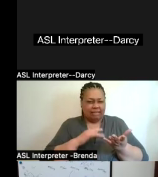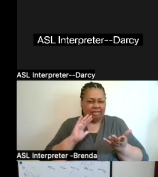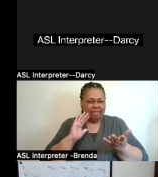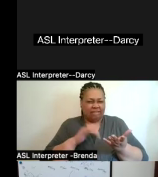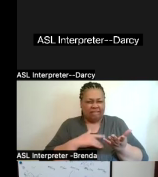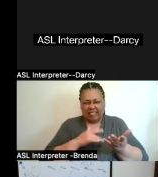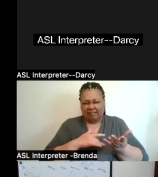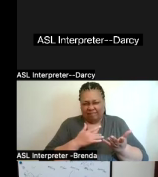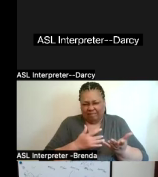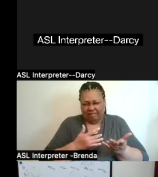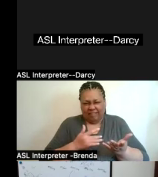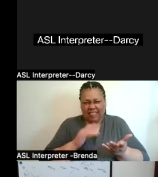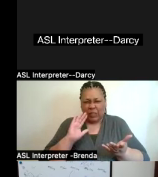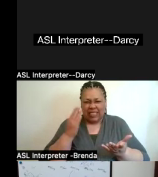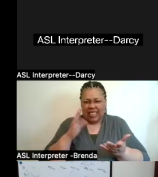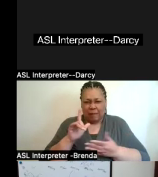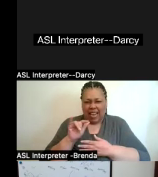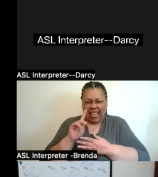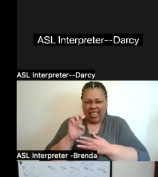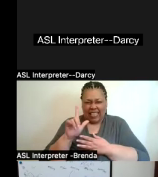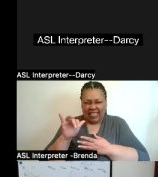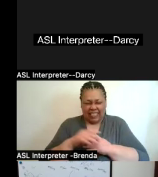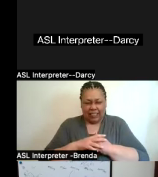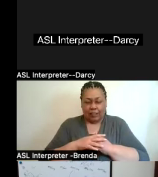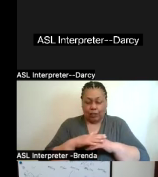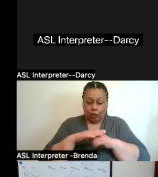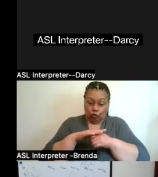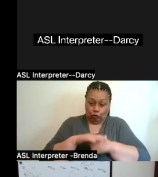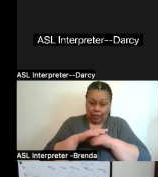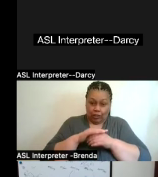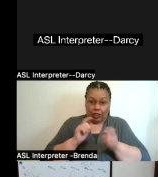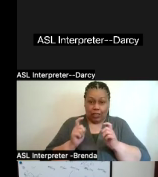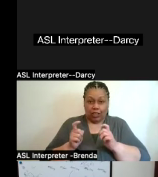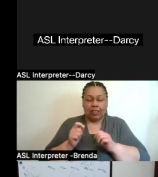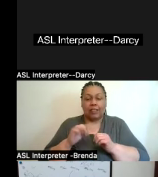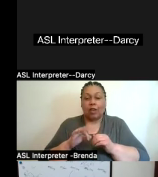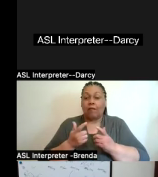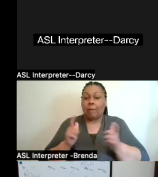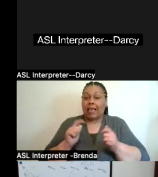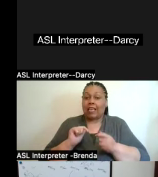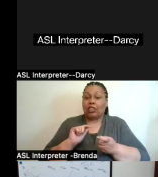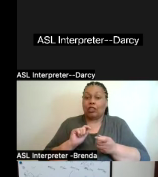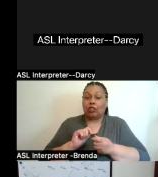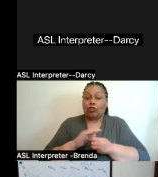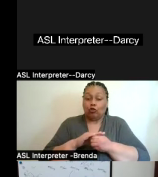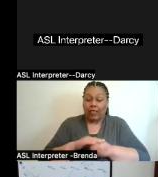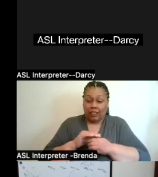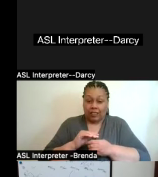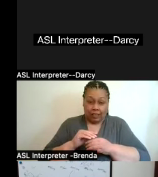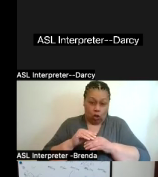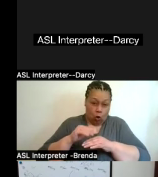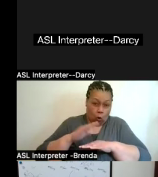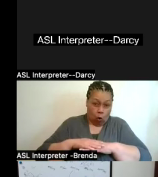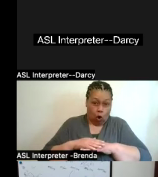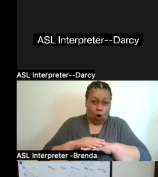stress, really we were talking about stress changes, right? So if you have a big enough stress change on a nearby fault that's, you